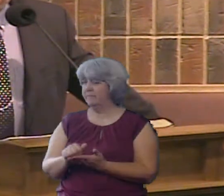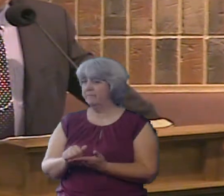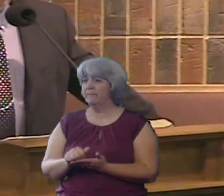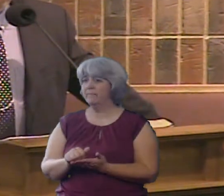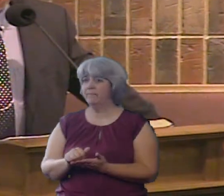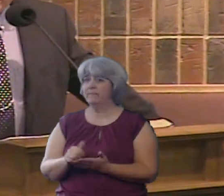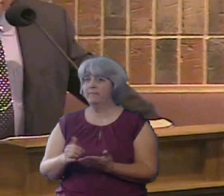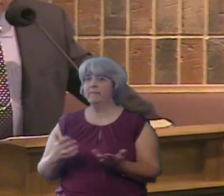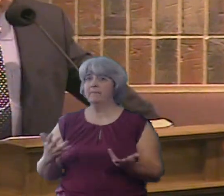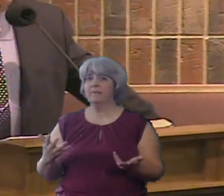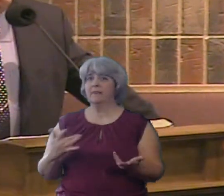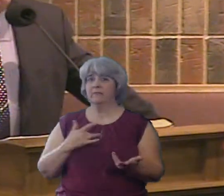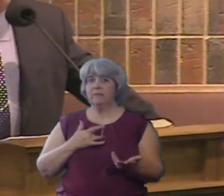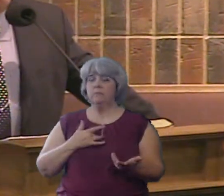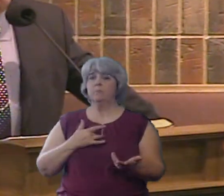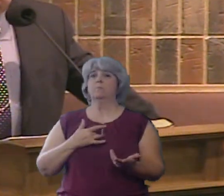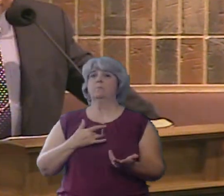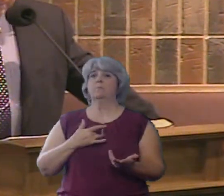We can be blessed